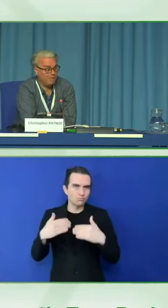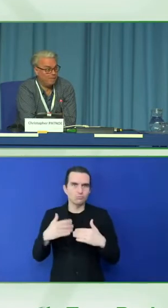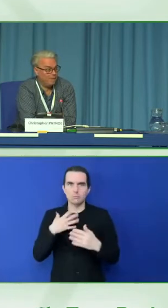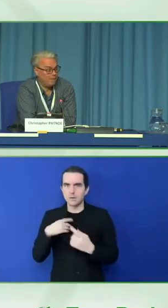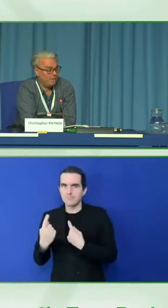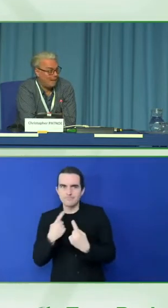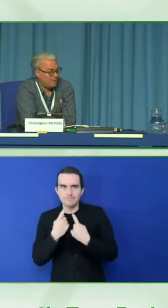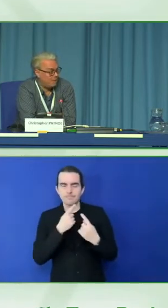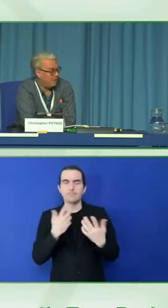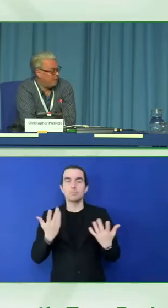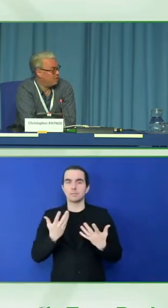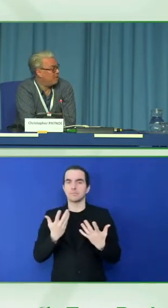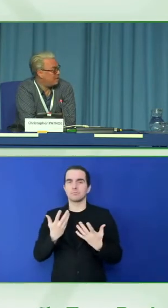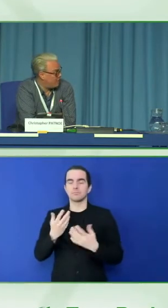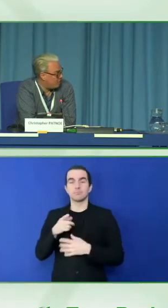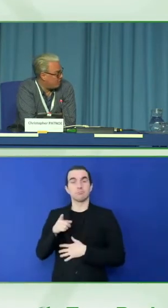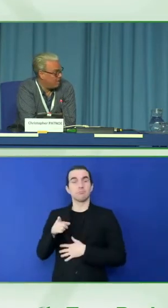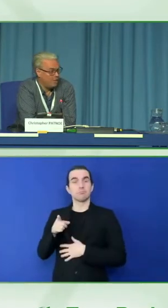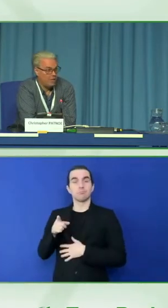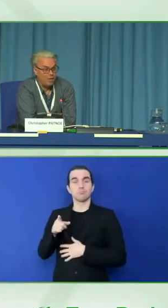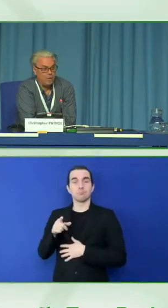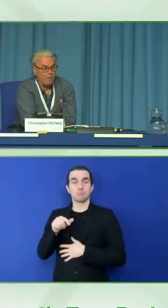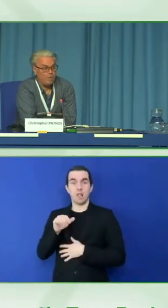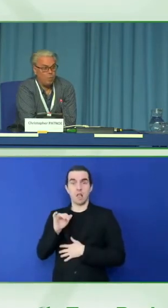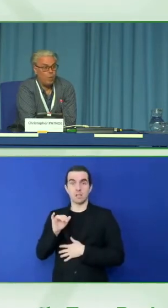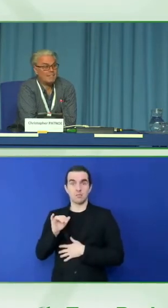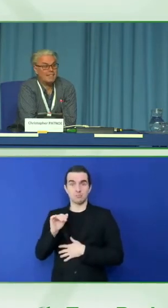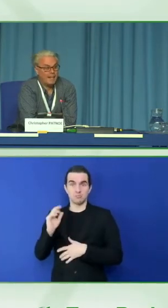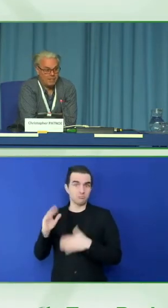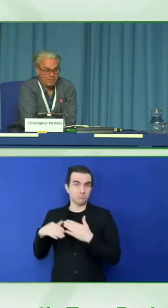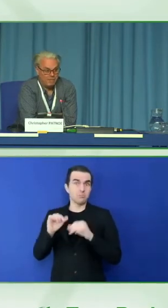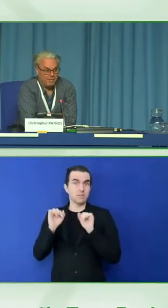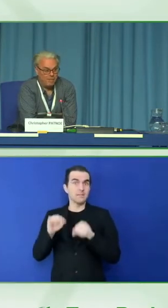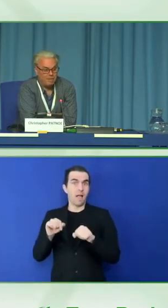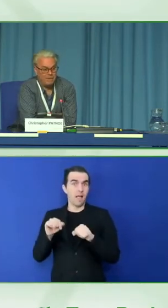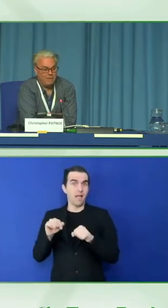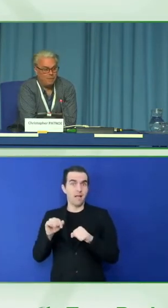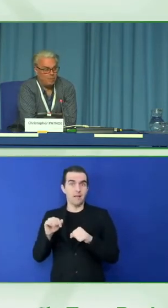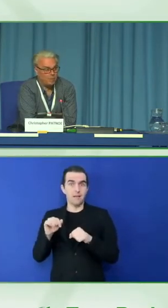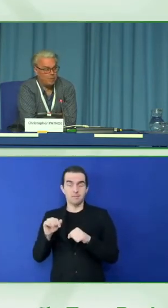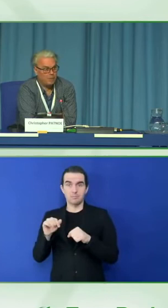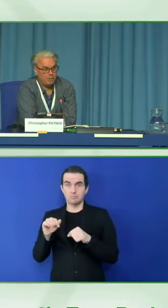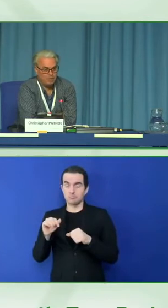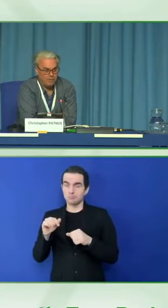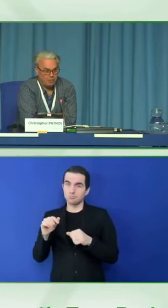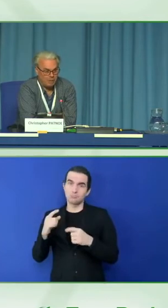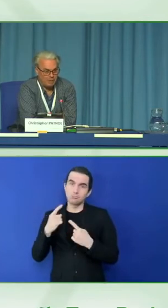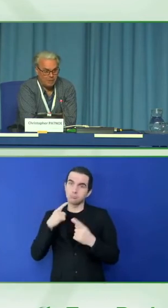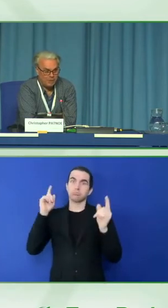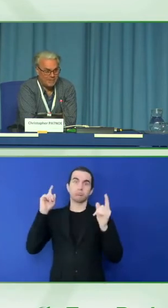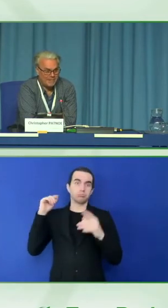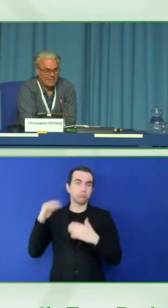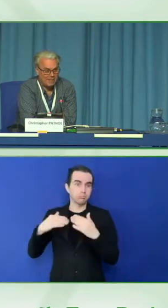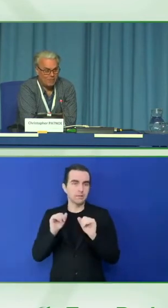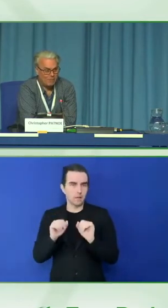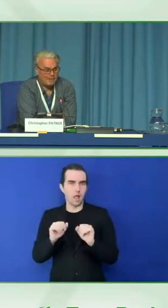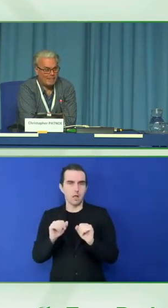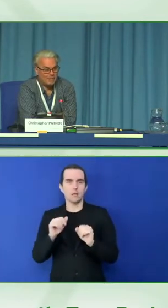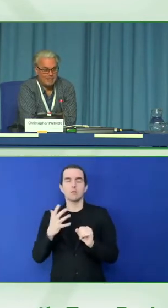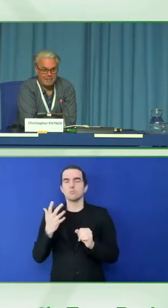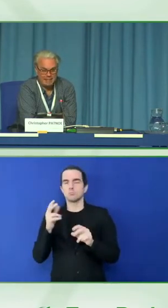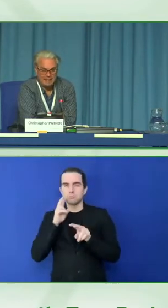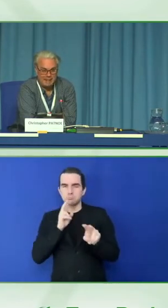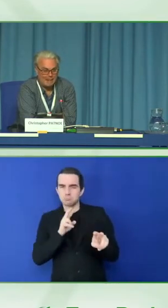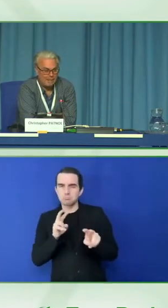in terms of captioning and translation. What's next? With computer vision opportunities, the